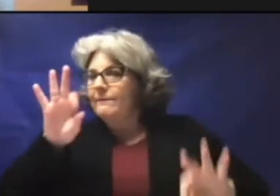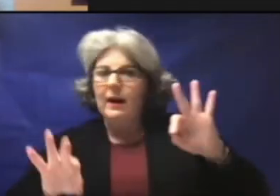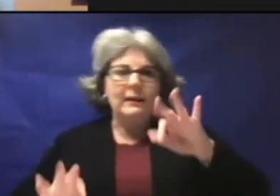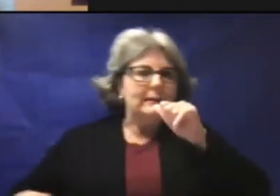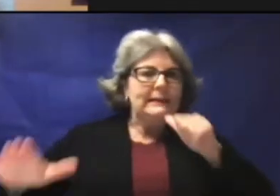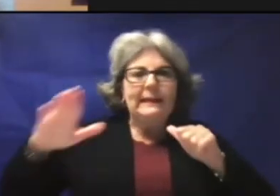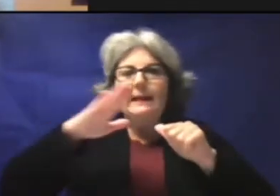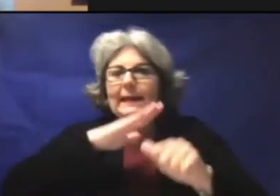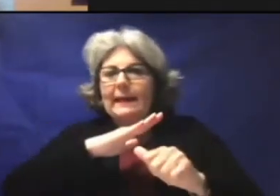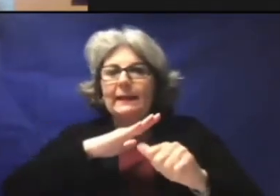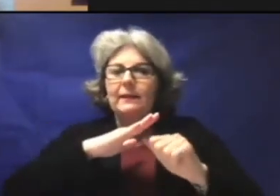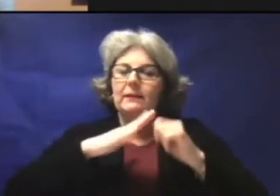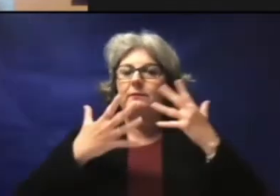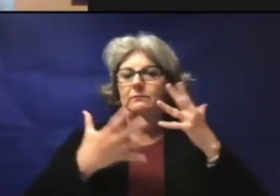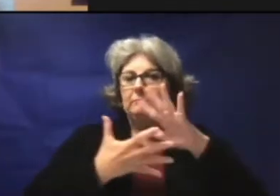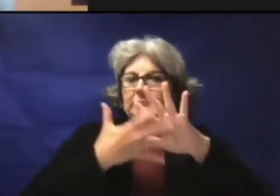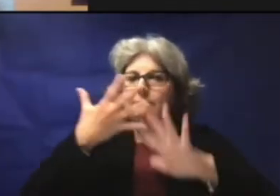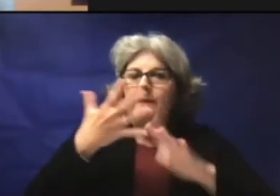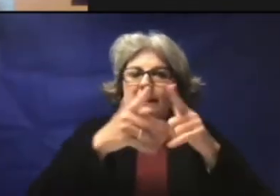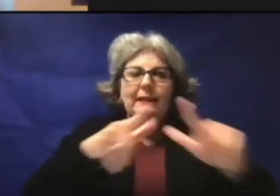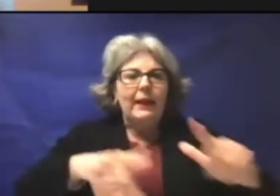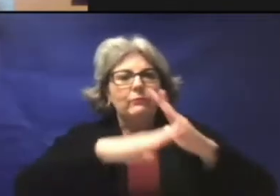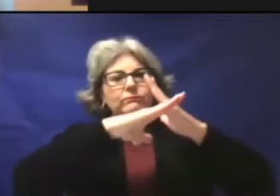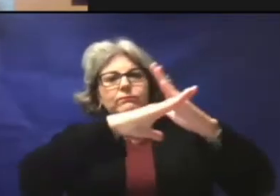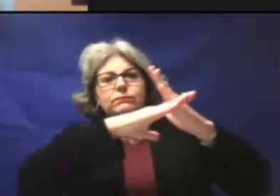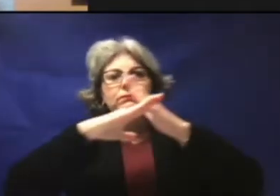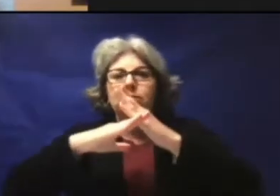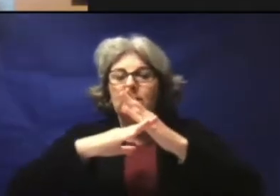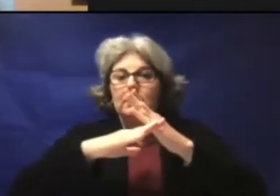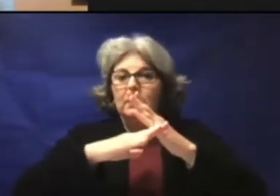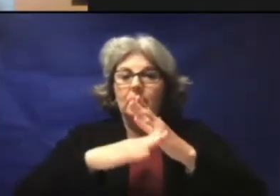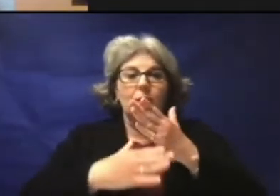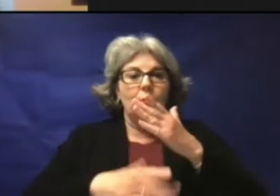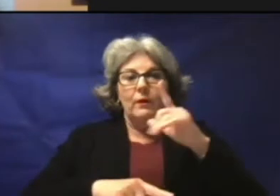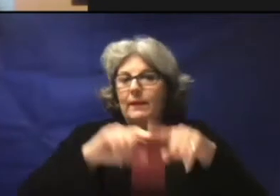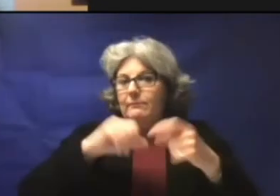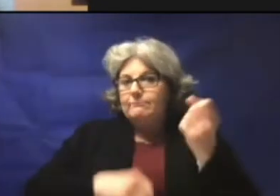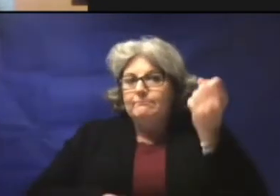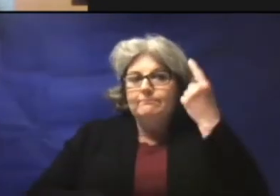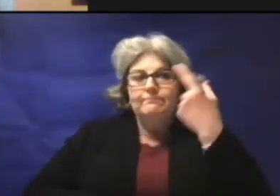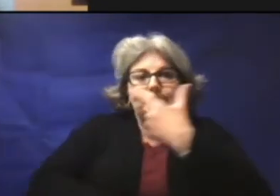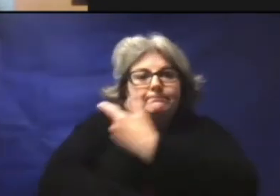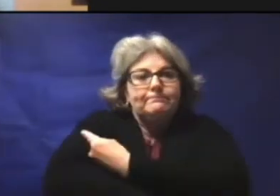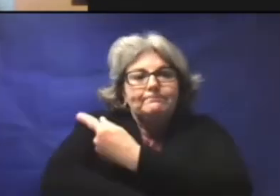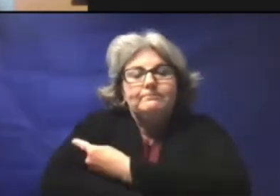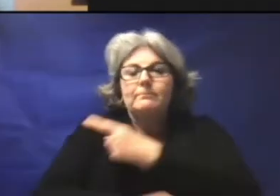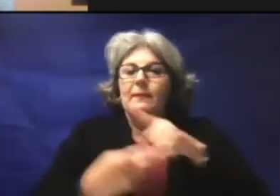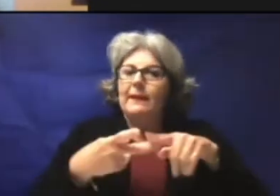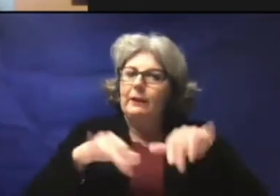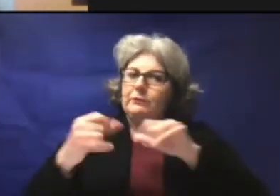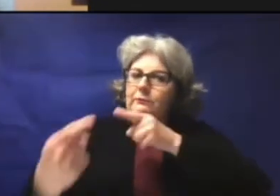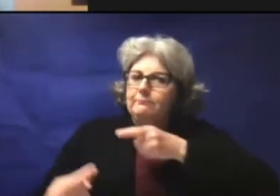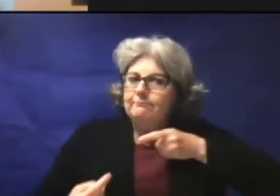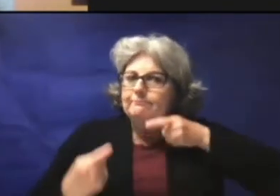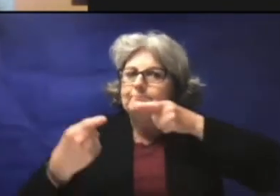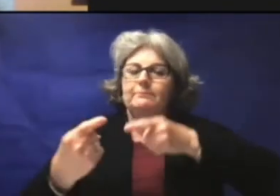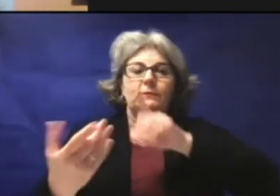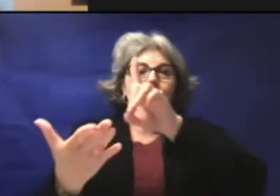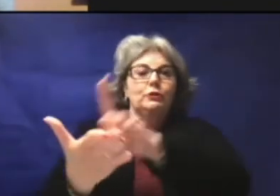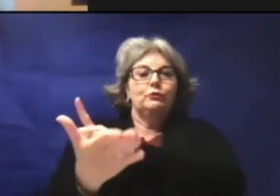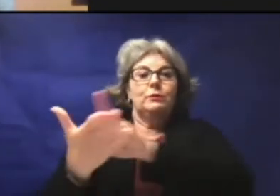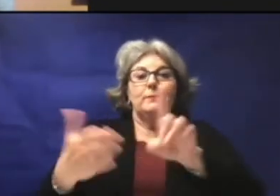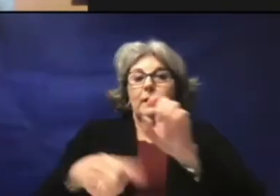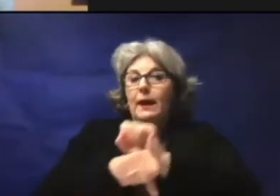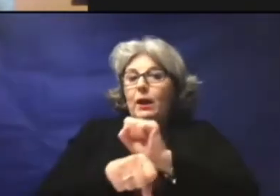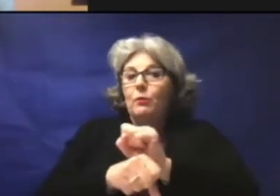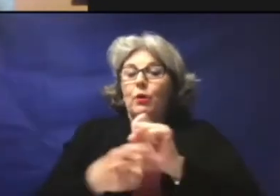tech barriers and these language barriers who are unable to get vaccinated, who are still, discriminated at work, who